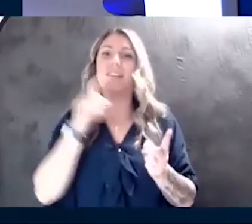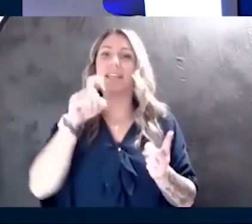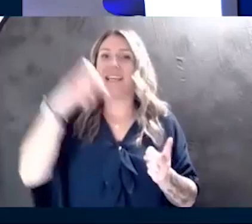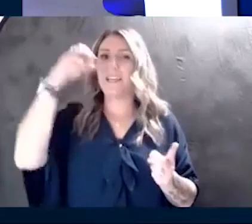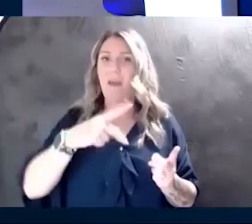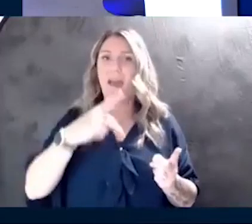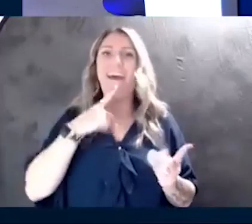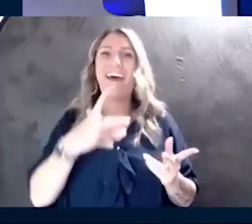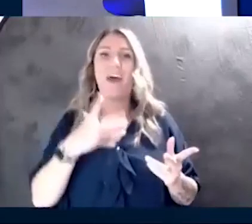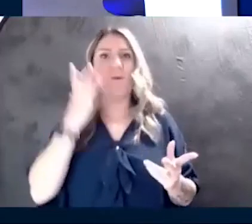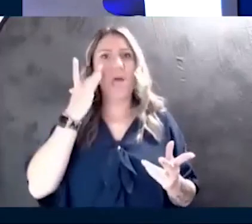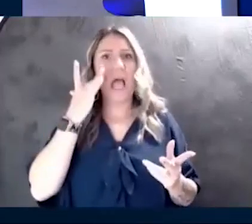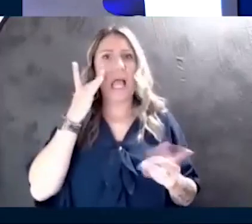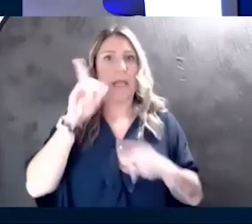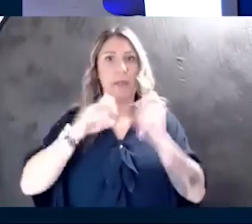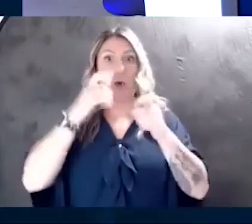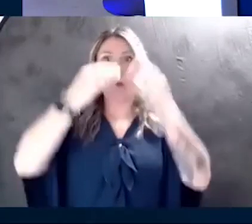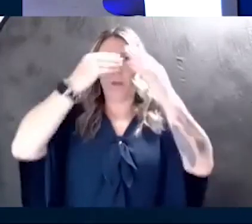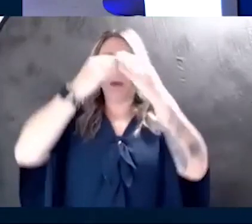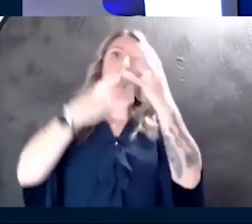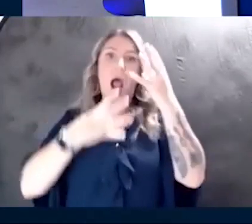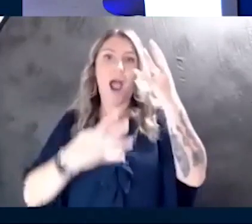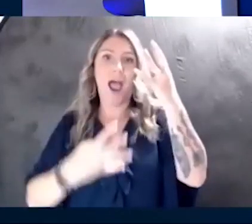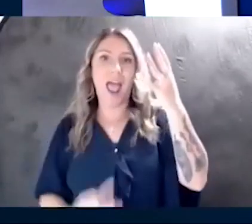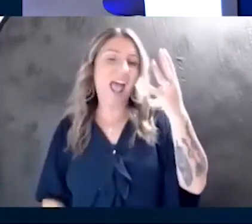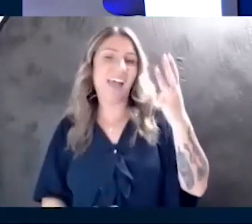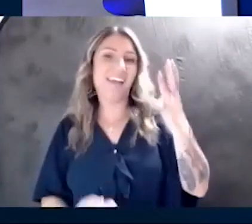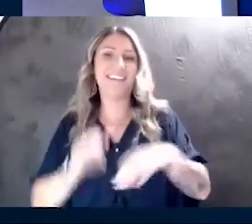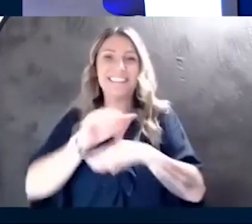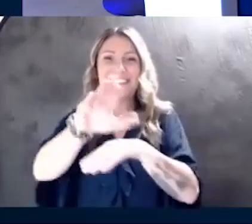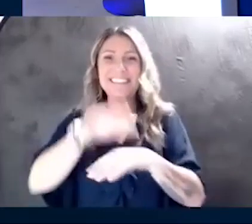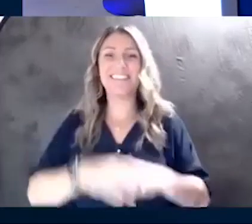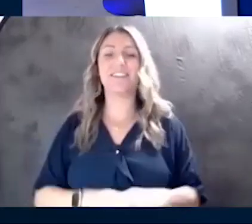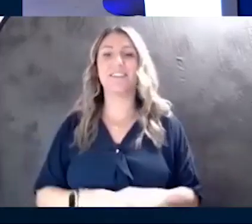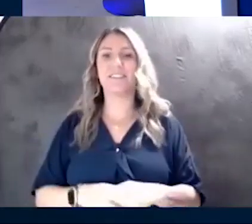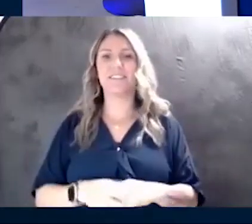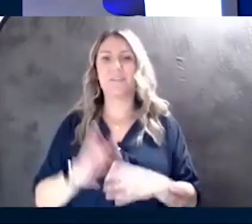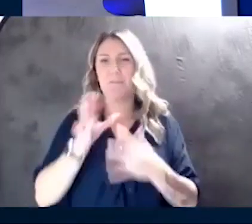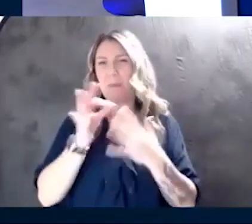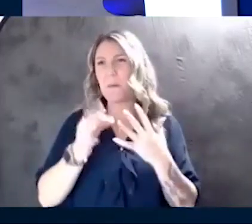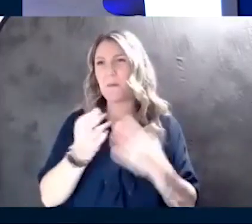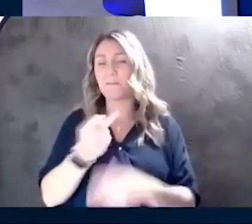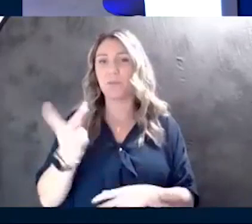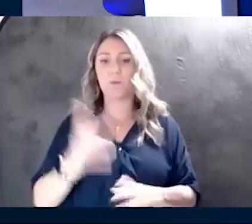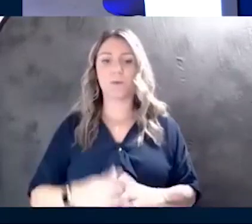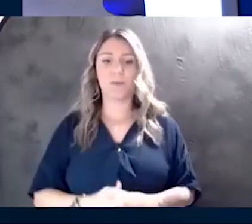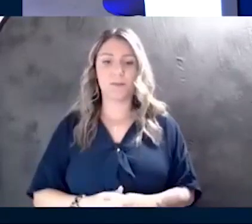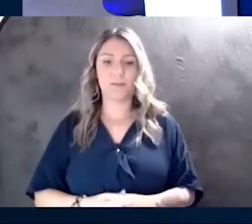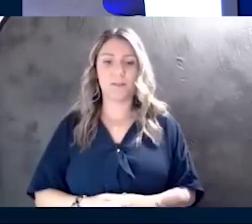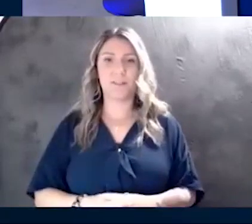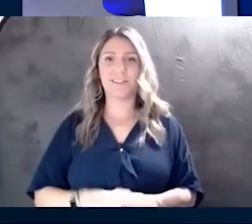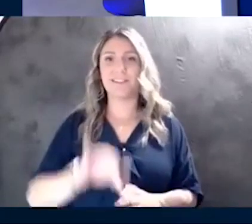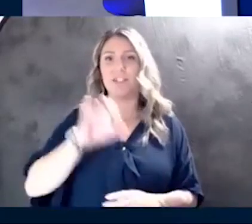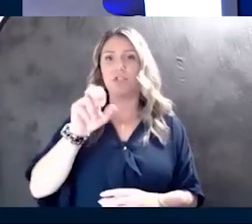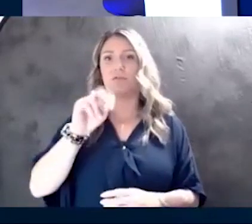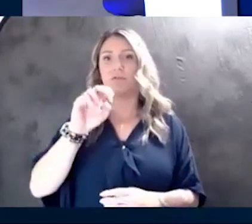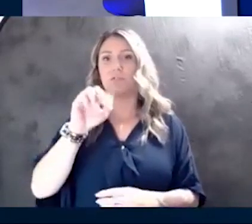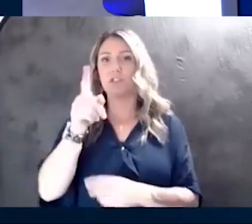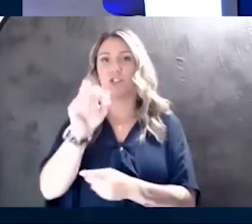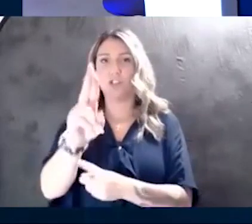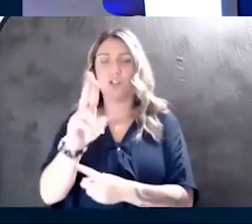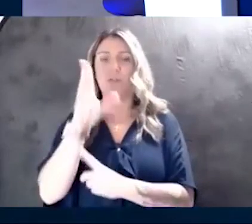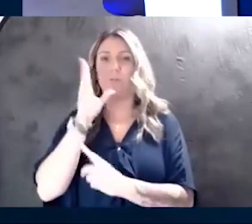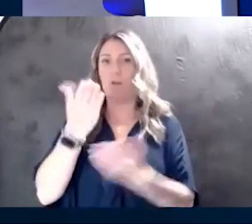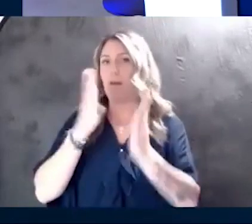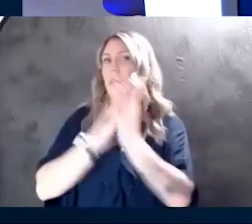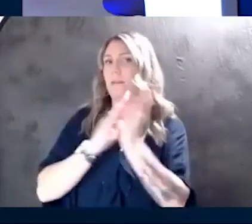the questions are literally just flooding in. I'm going to pick a couple. Jennifer, yes, we will ask Dr. Pahud if